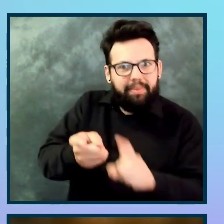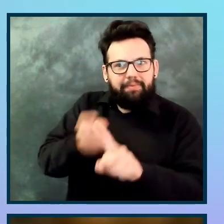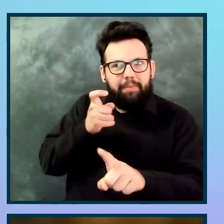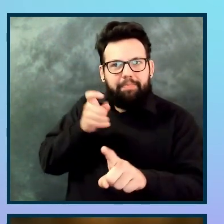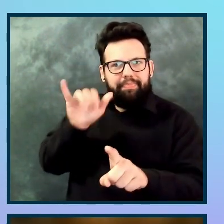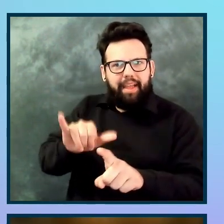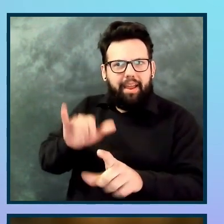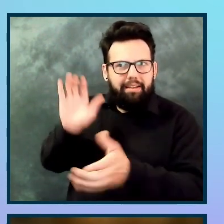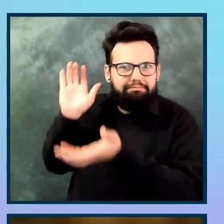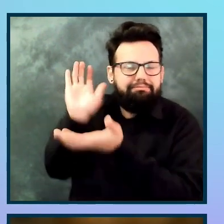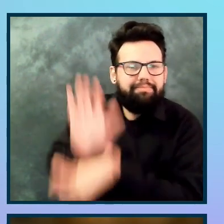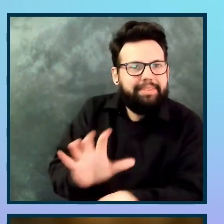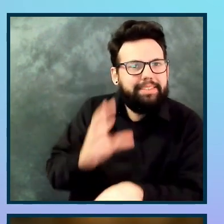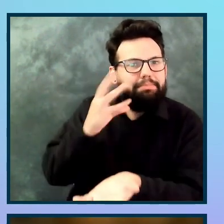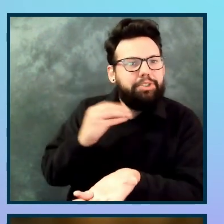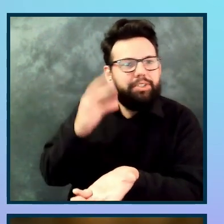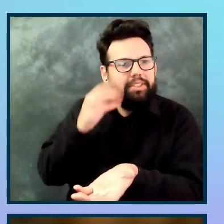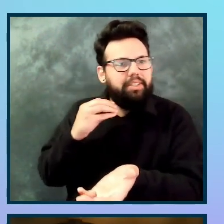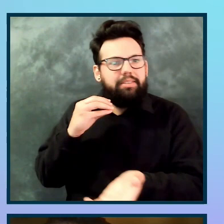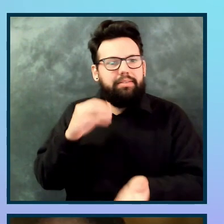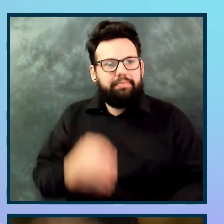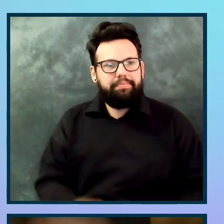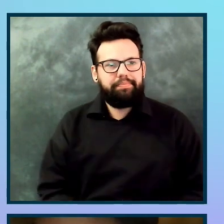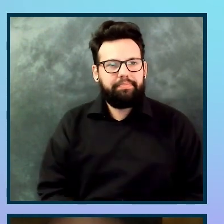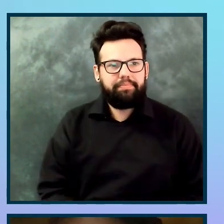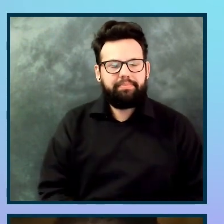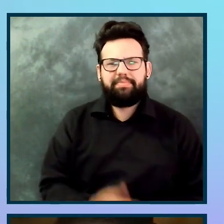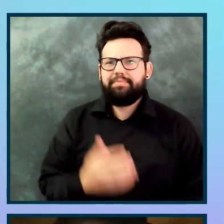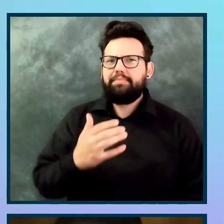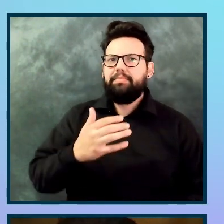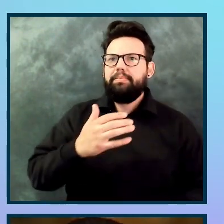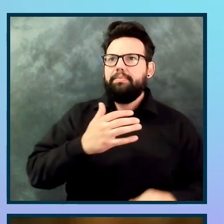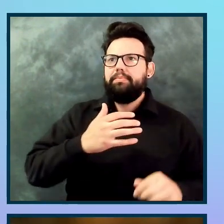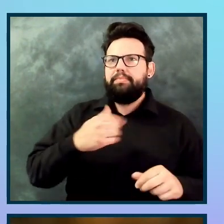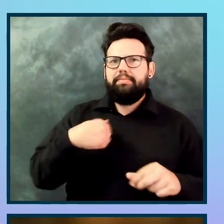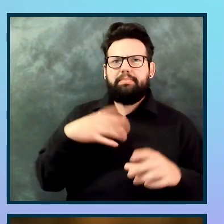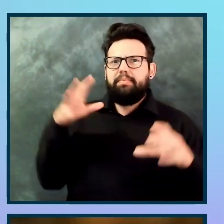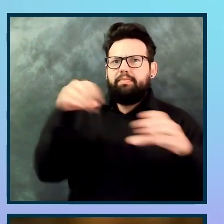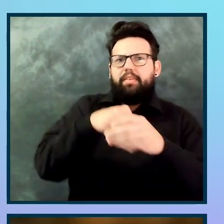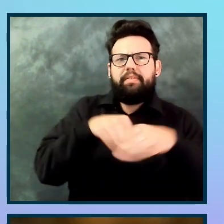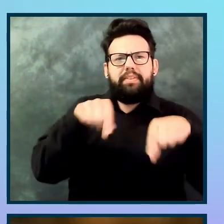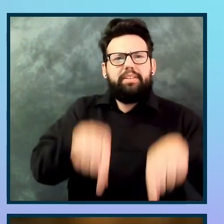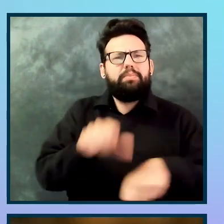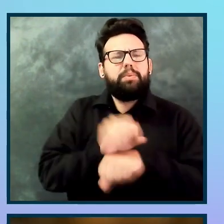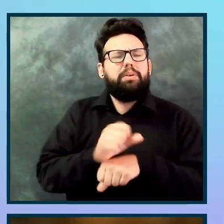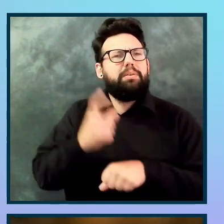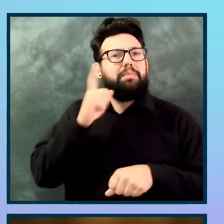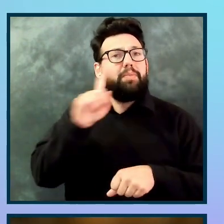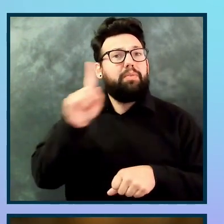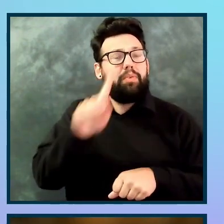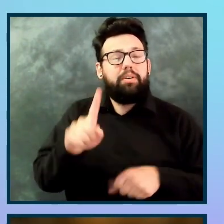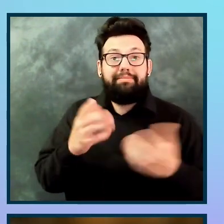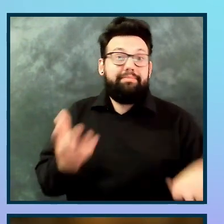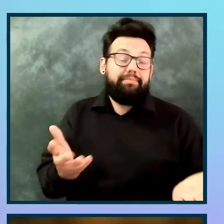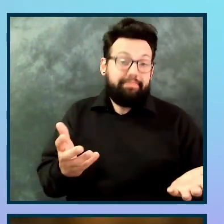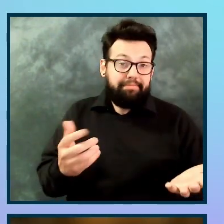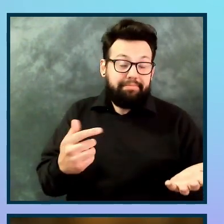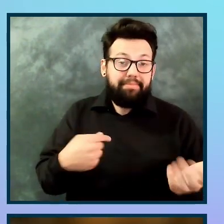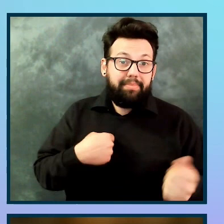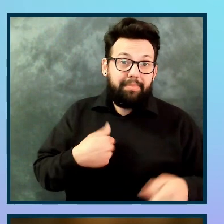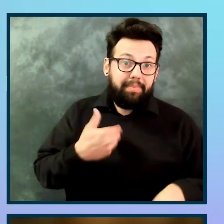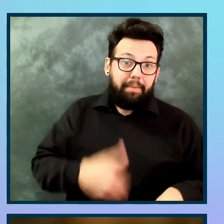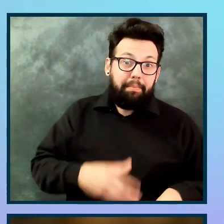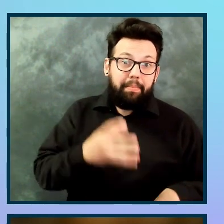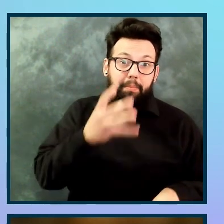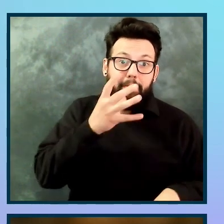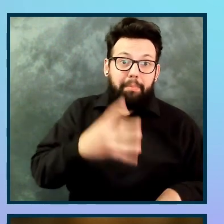one specifically. So why do I do this work? I'm a woman, as I mentioned